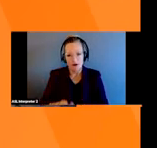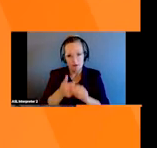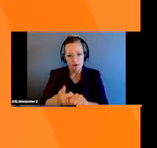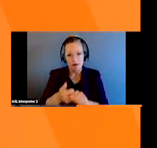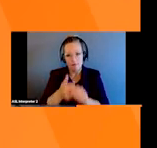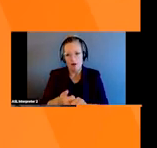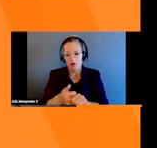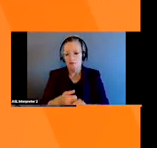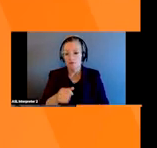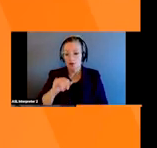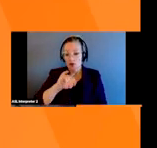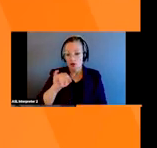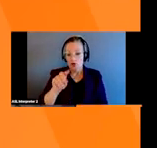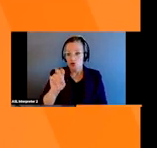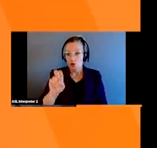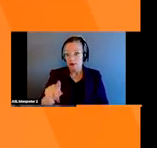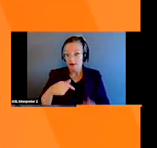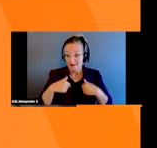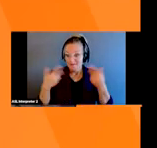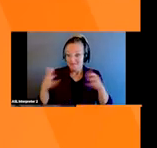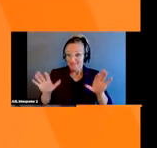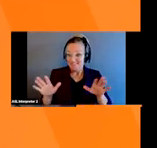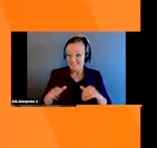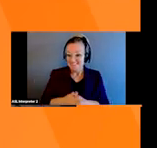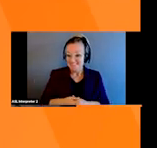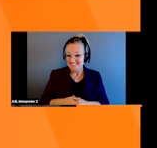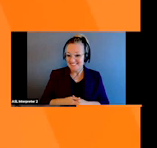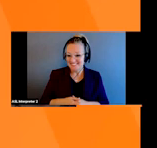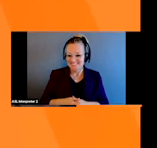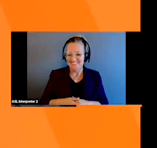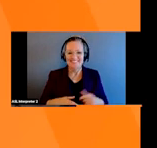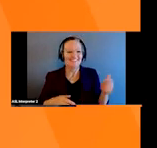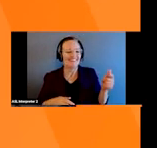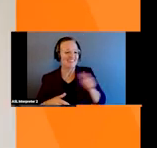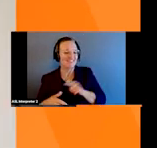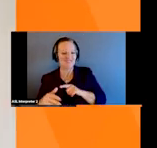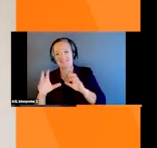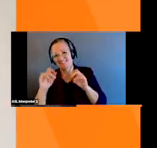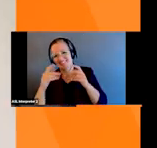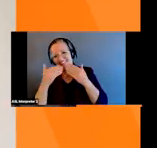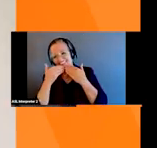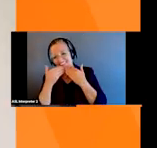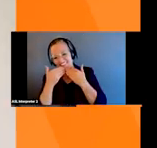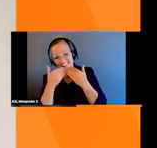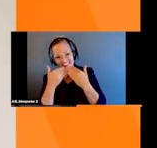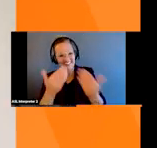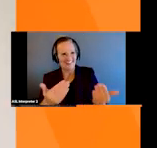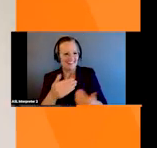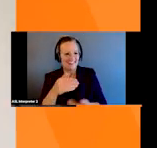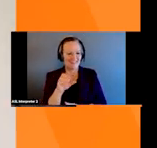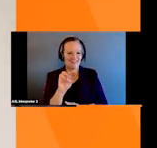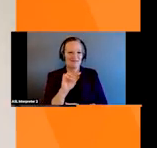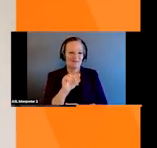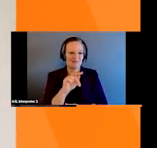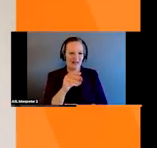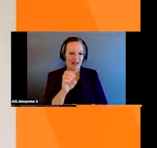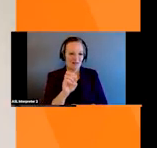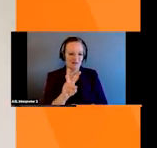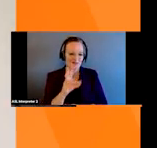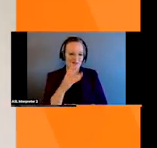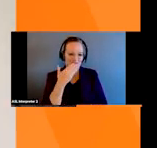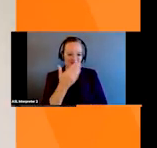Jordan, that's it. All right. Thank you so much, Matthew. That was an amazing presentation. As Matthew